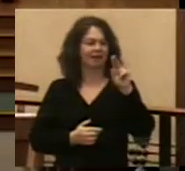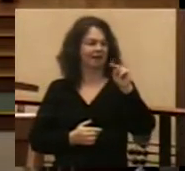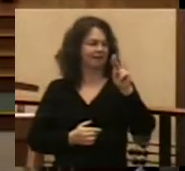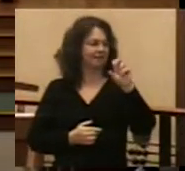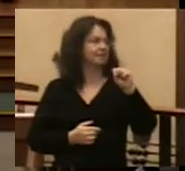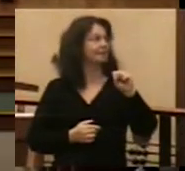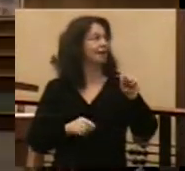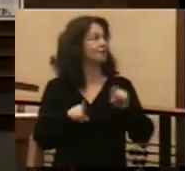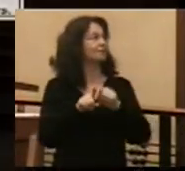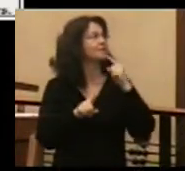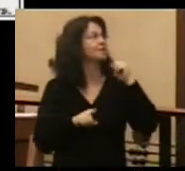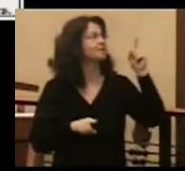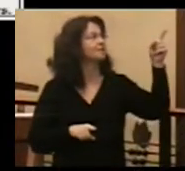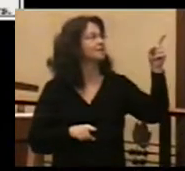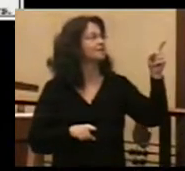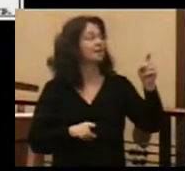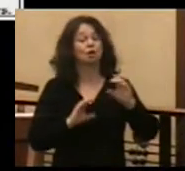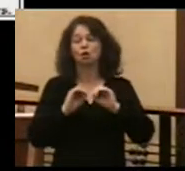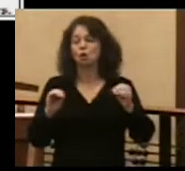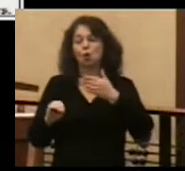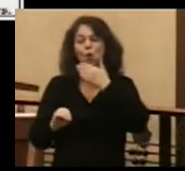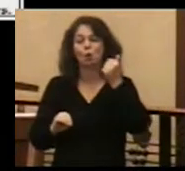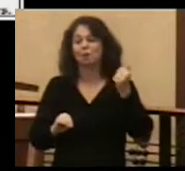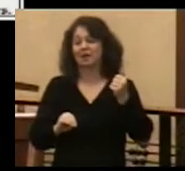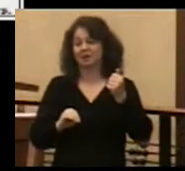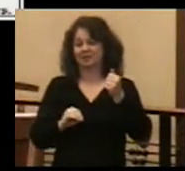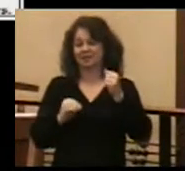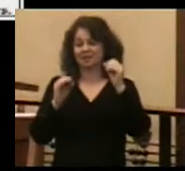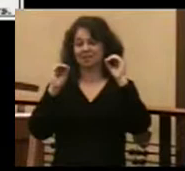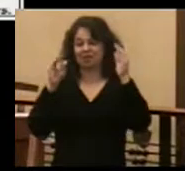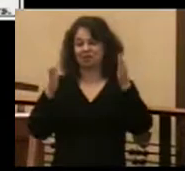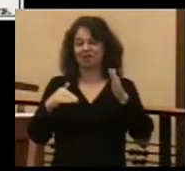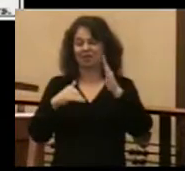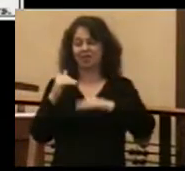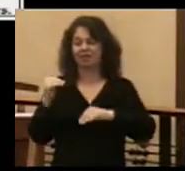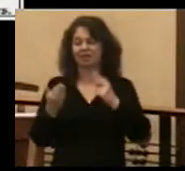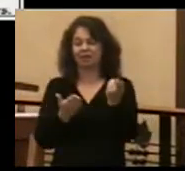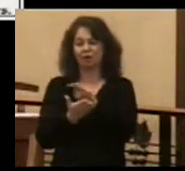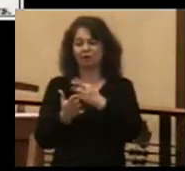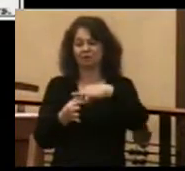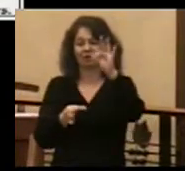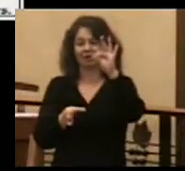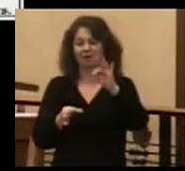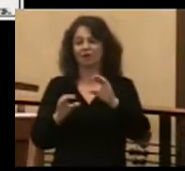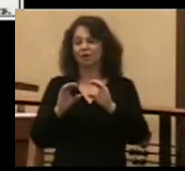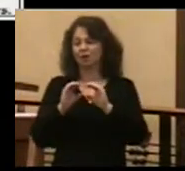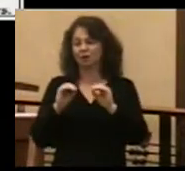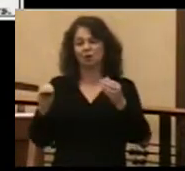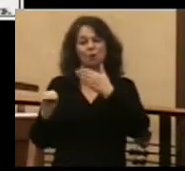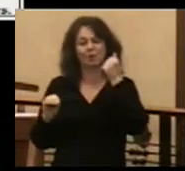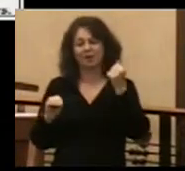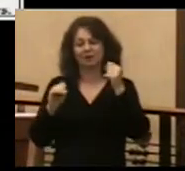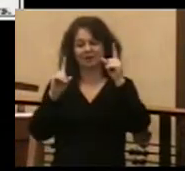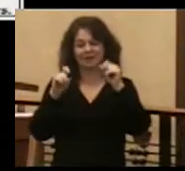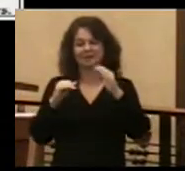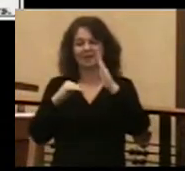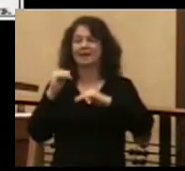sucking. There is no better teacher than the Holy Spirit, and no better text than God's